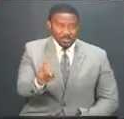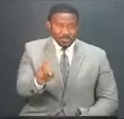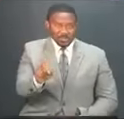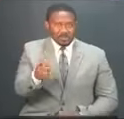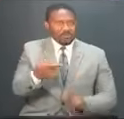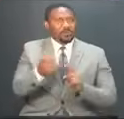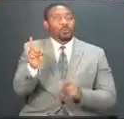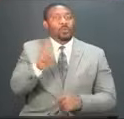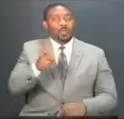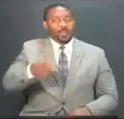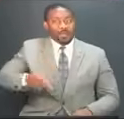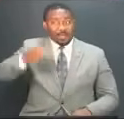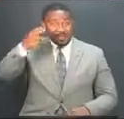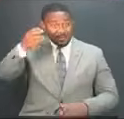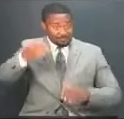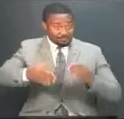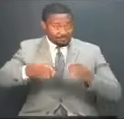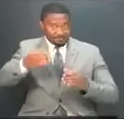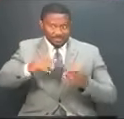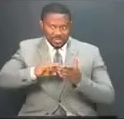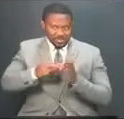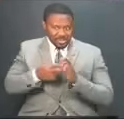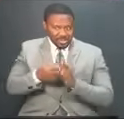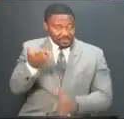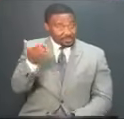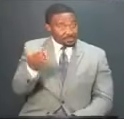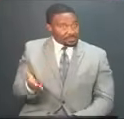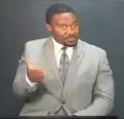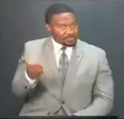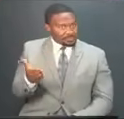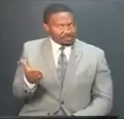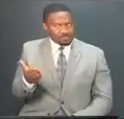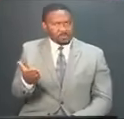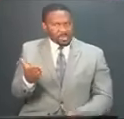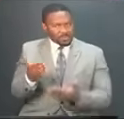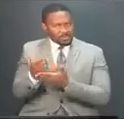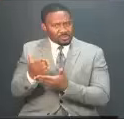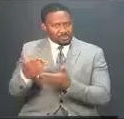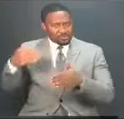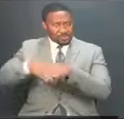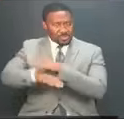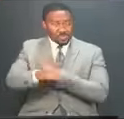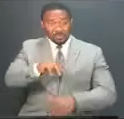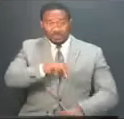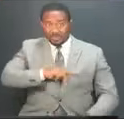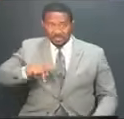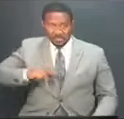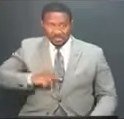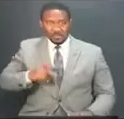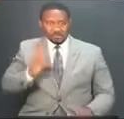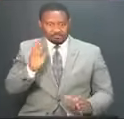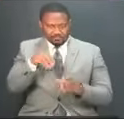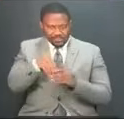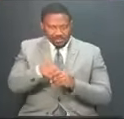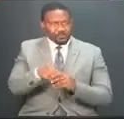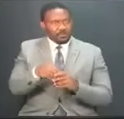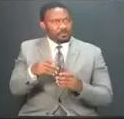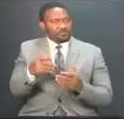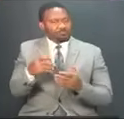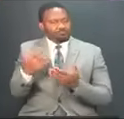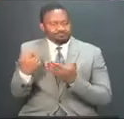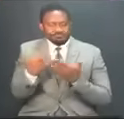Court. And so the honorable member is right to have been in the House yesterday and to have participated in